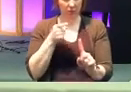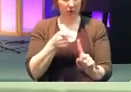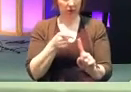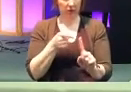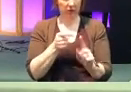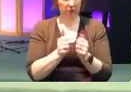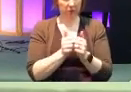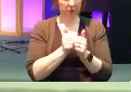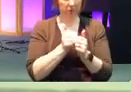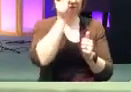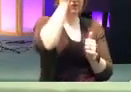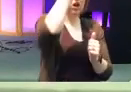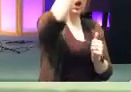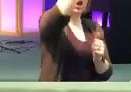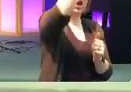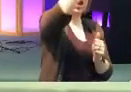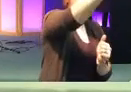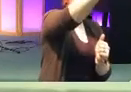the middle of the road.